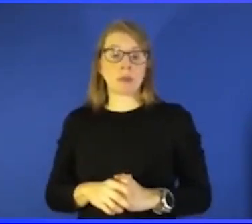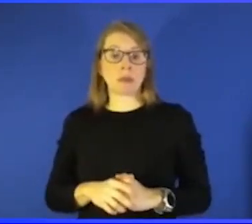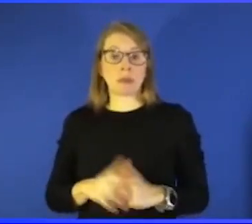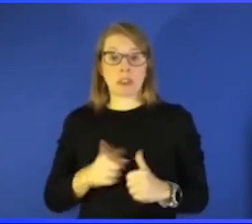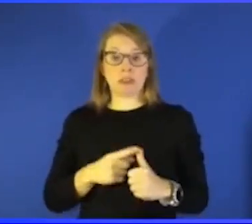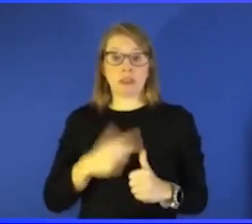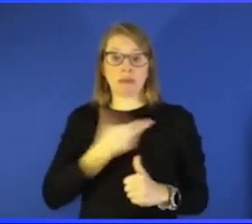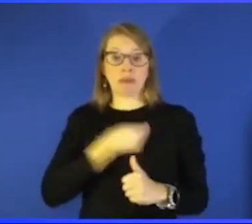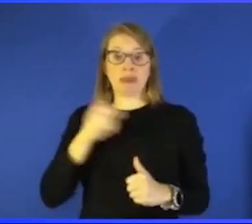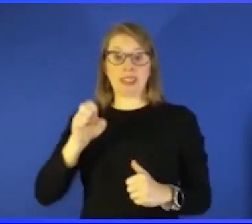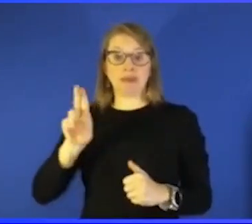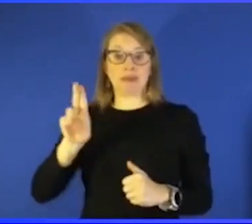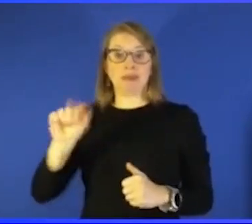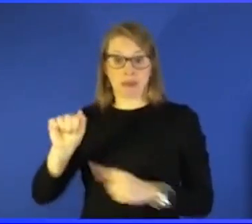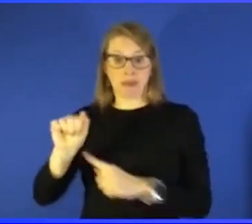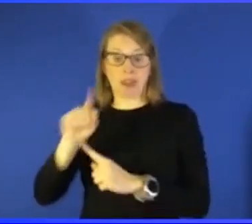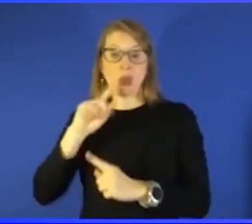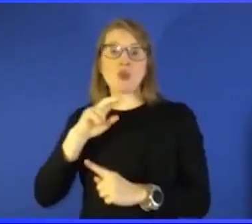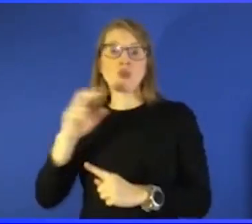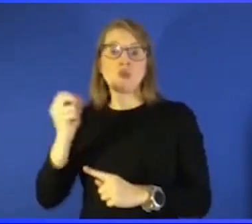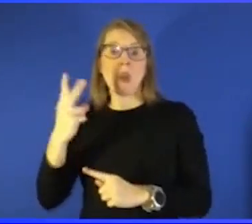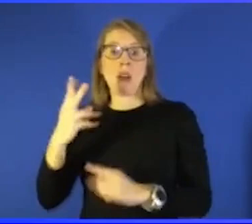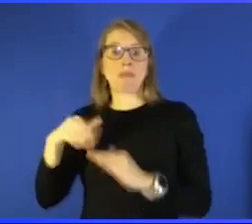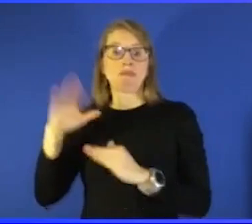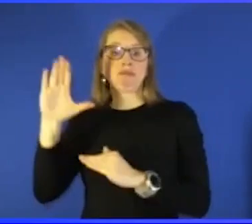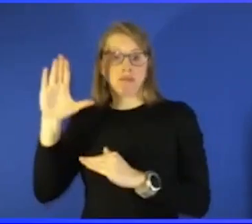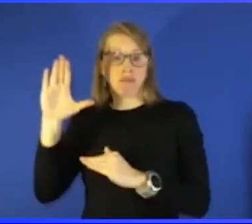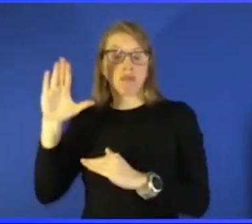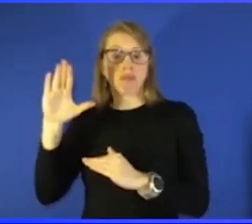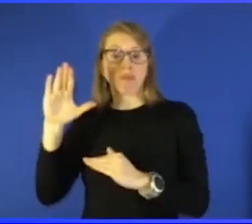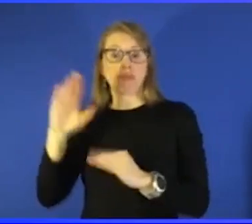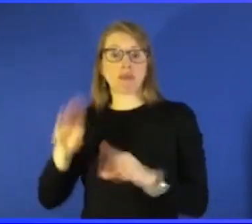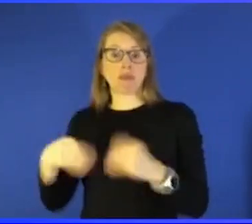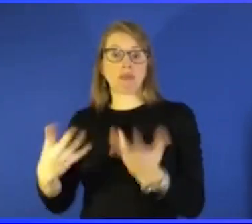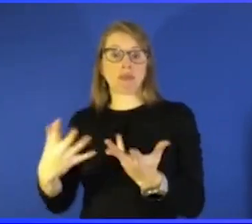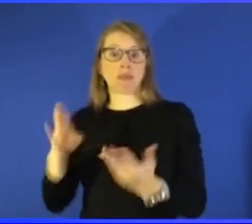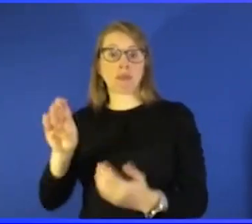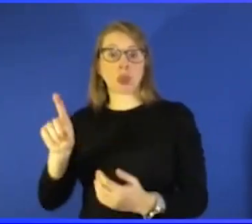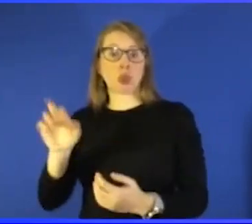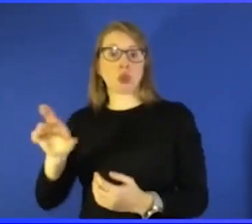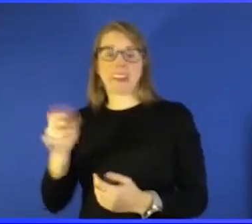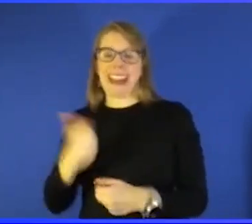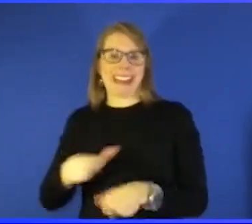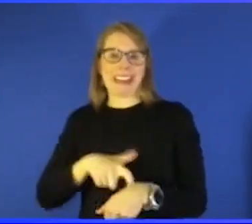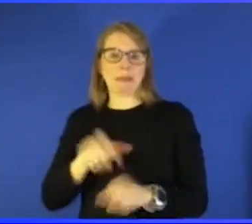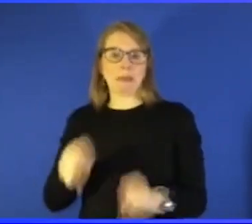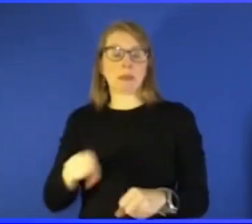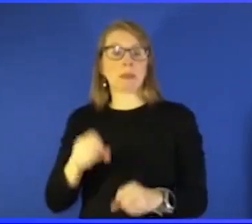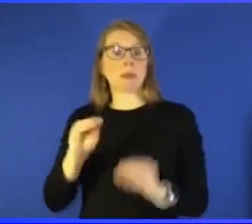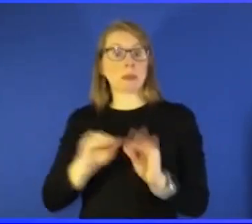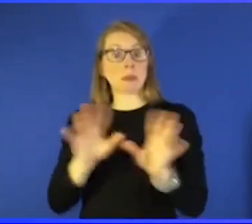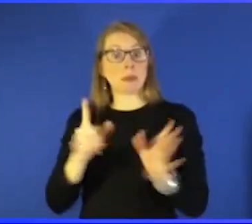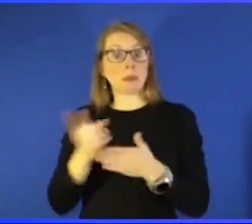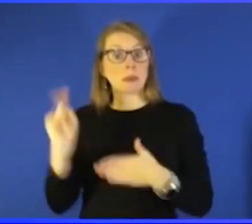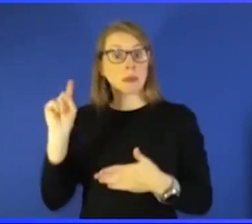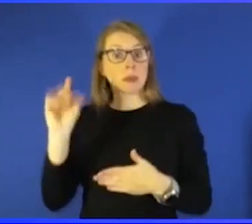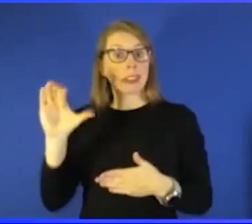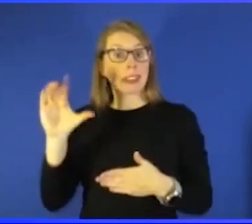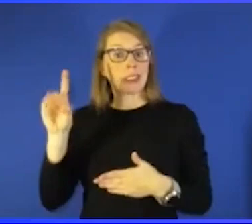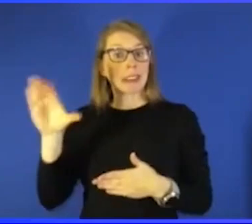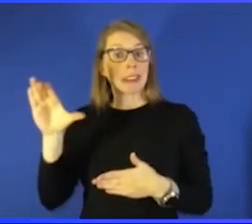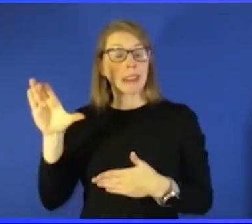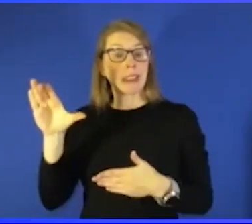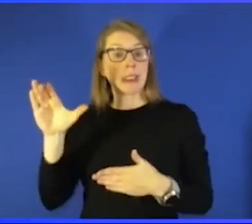EUA was for those 12 and above, to be able to get that booster dose at any point. Obviously, last week, I think the CDC just moved to